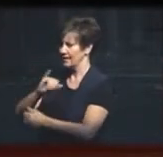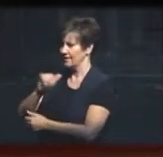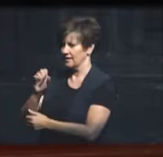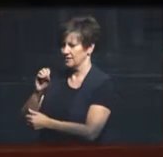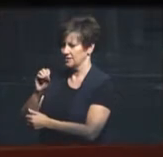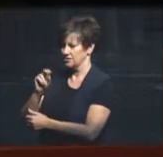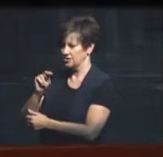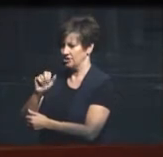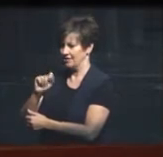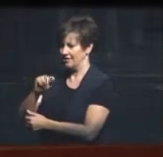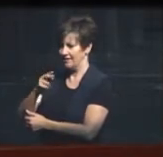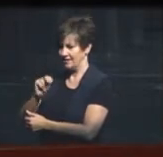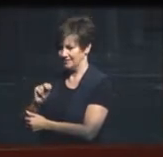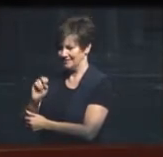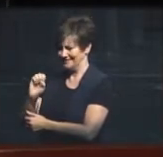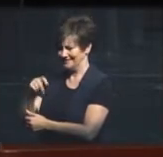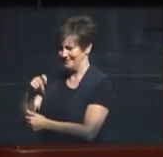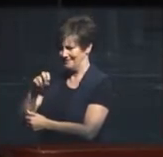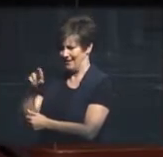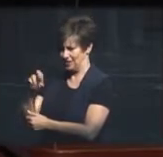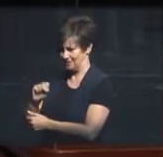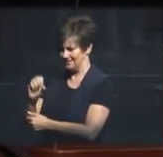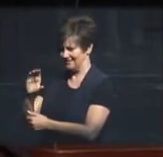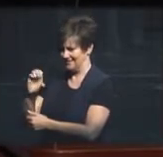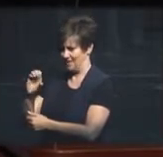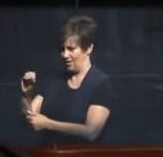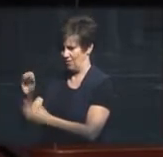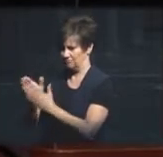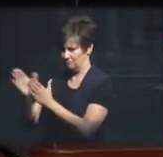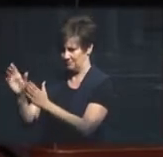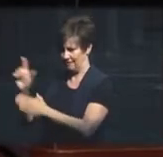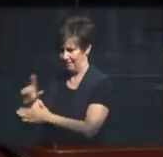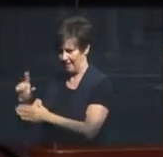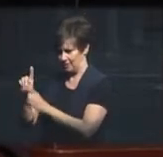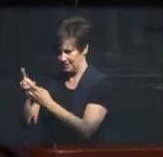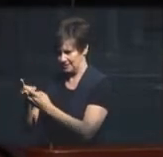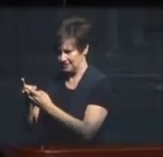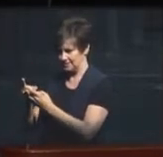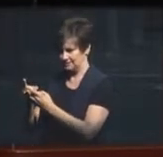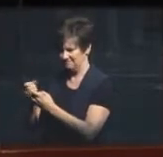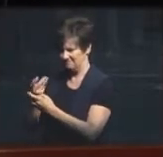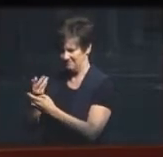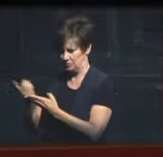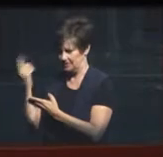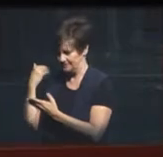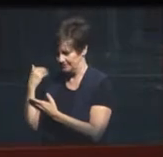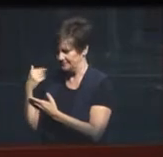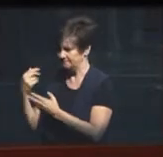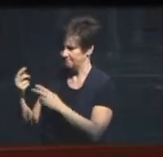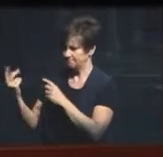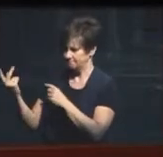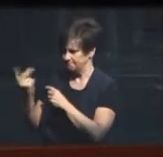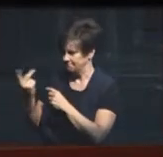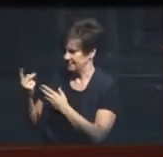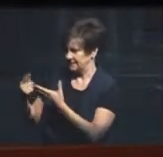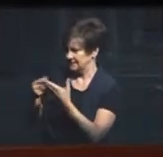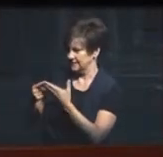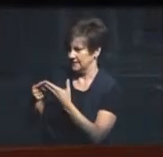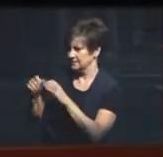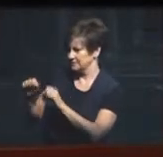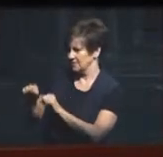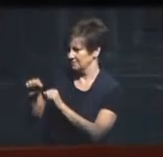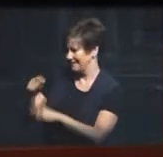the CEO of the Public Library District, a few weeks back, and we talked about the possibility of the Black